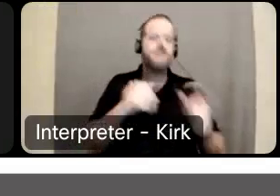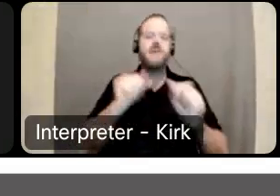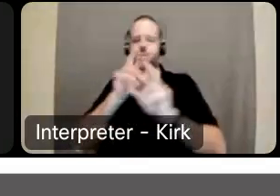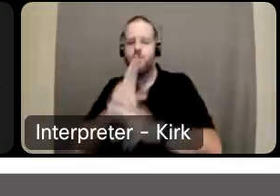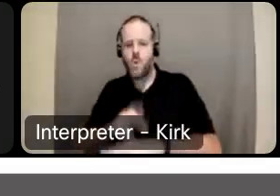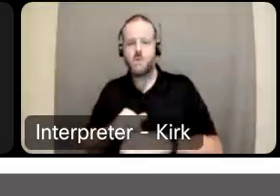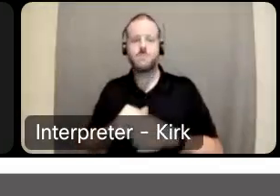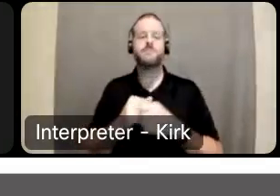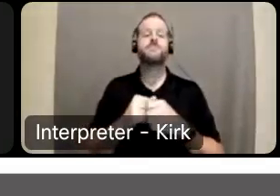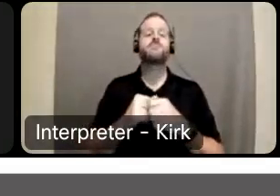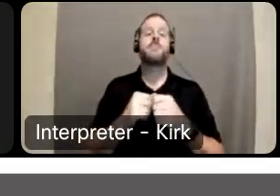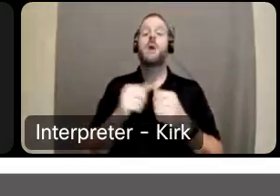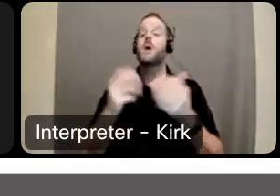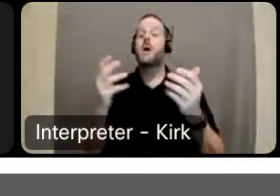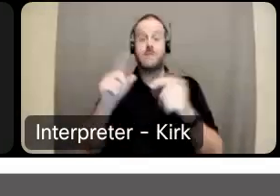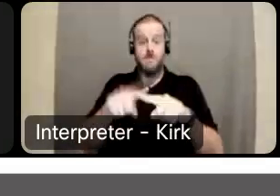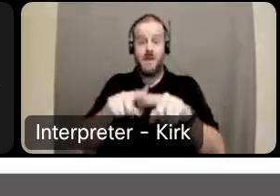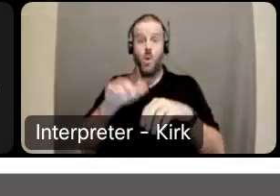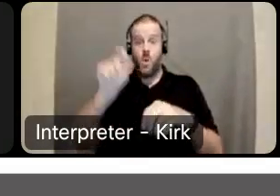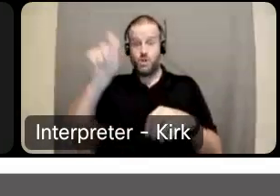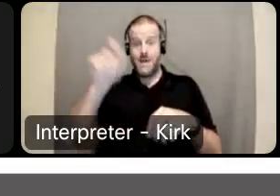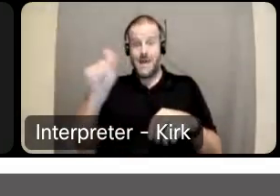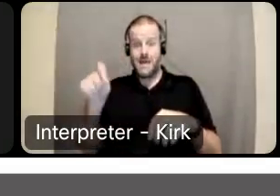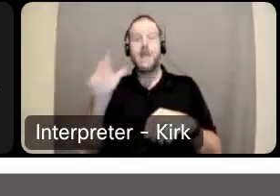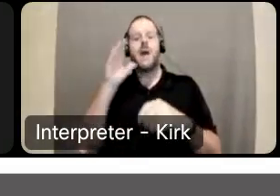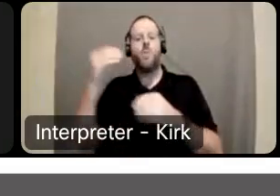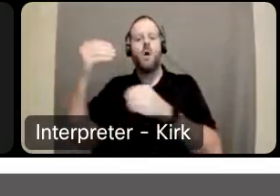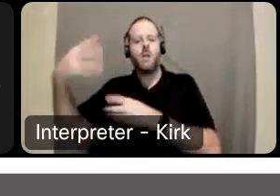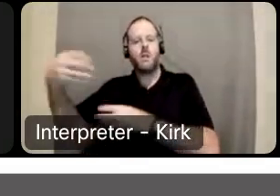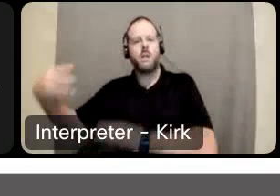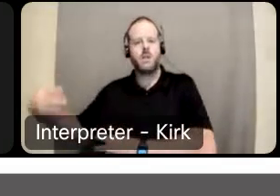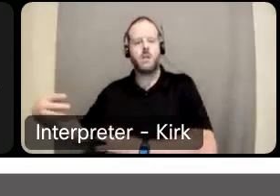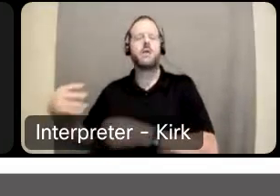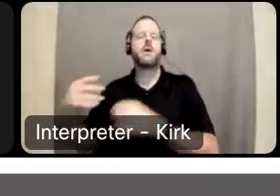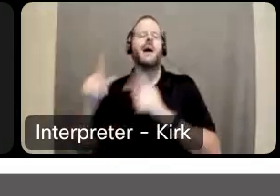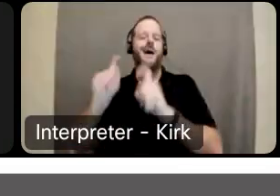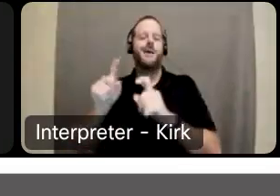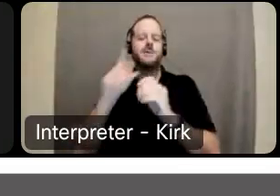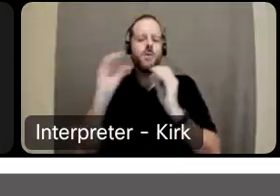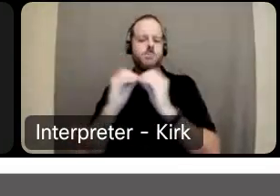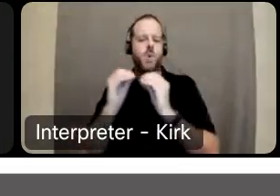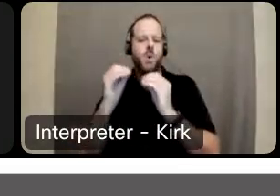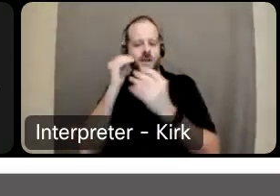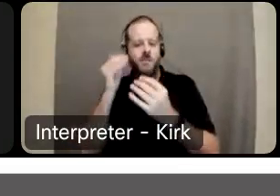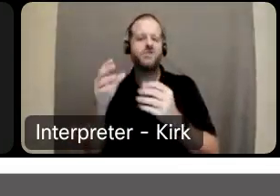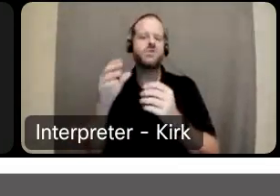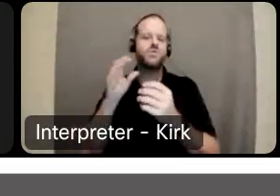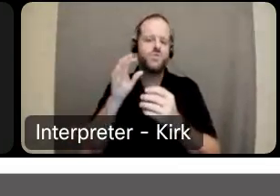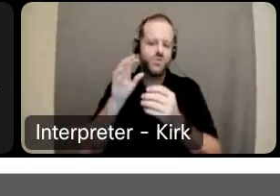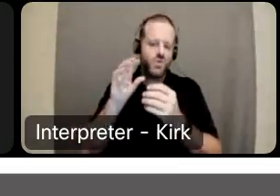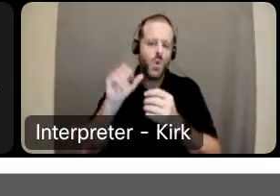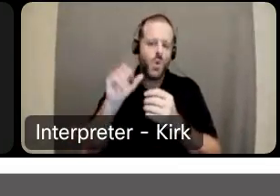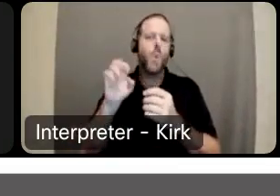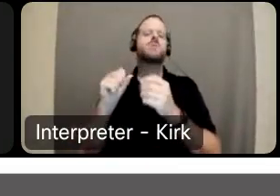check those, and based on what you check here, it will open sections, then ask you then for the actual scores and some other information about the